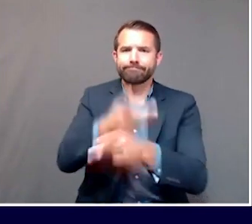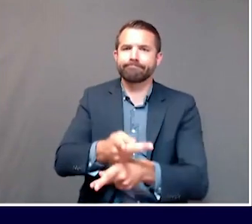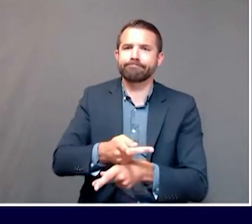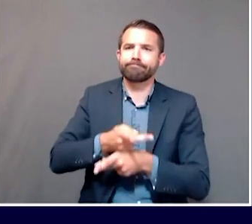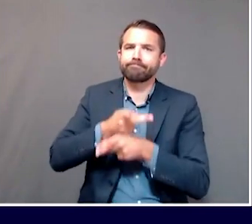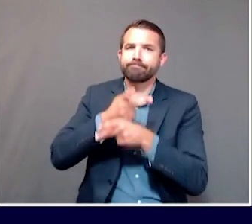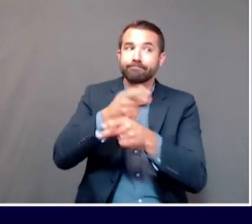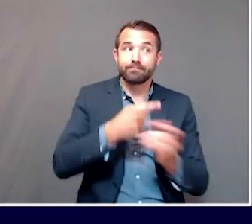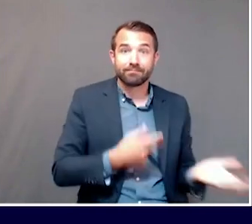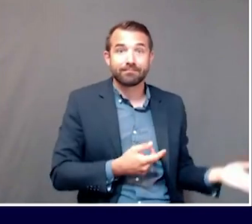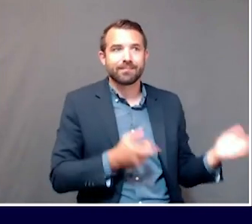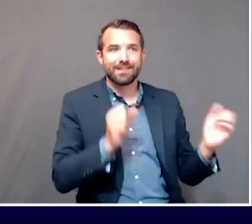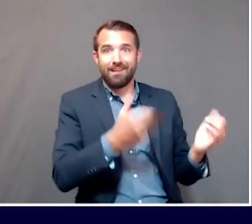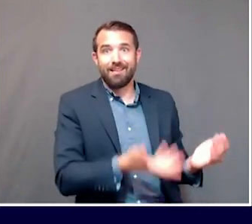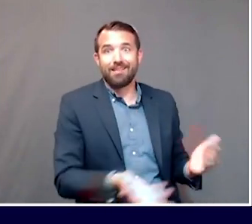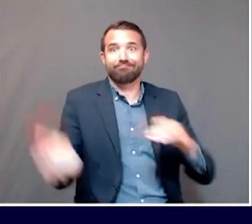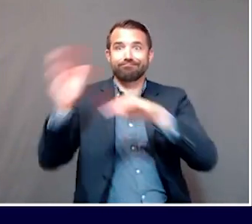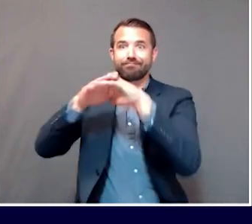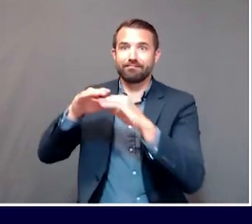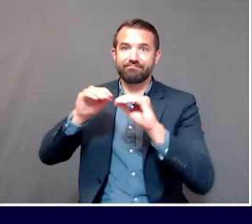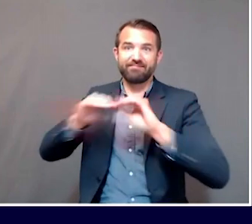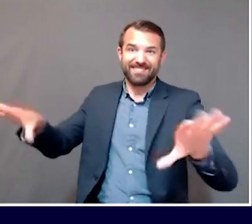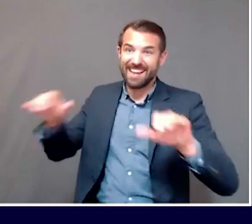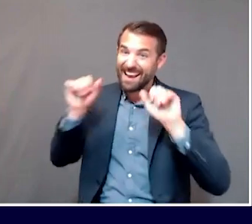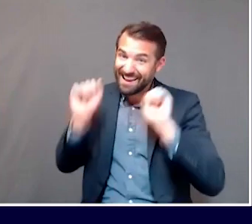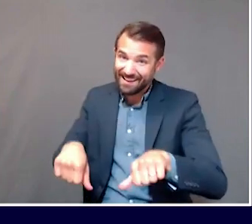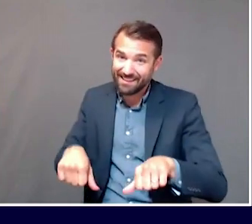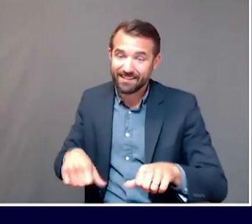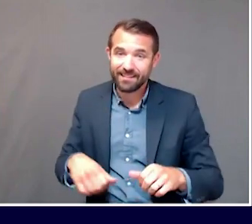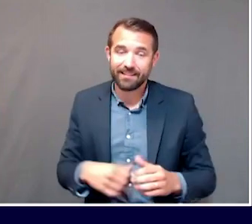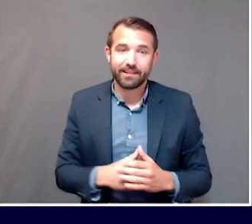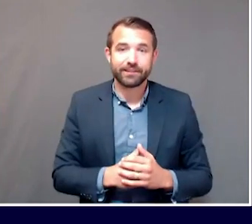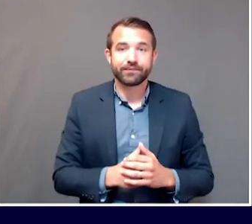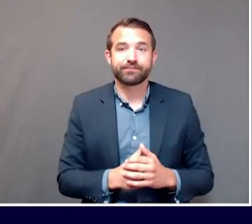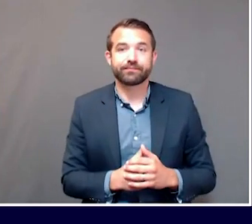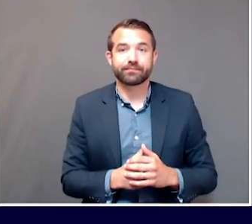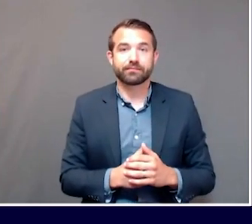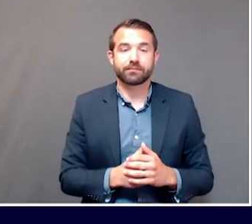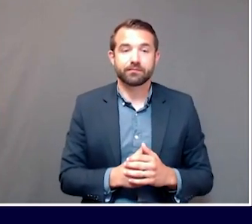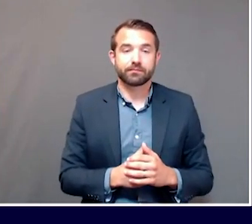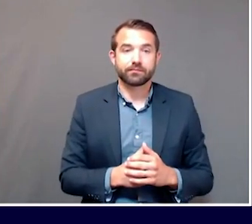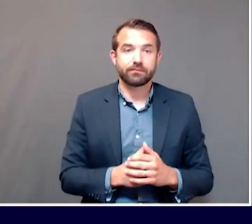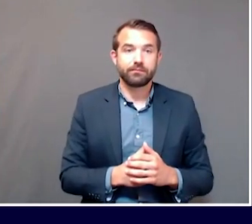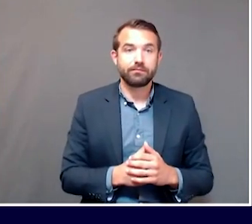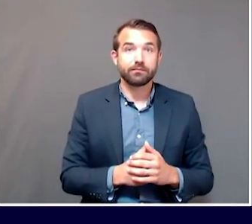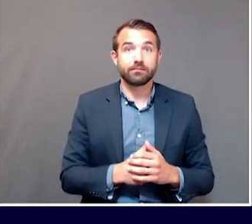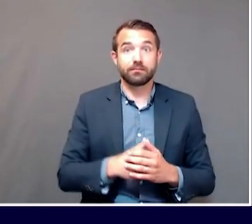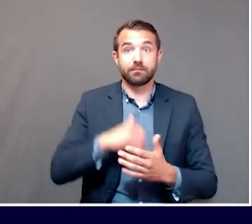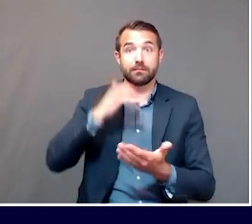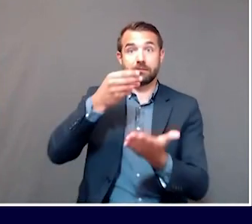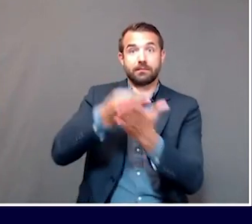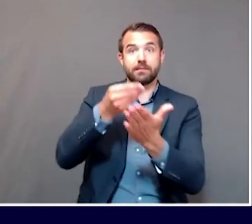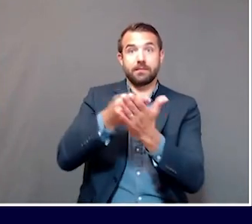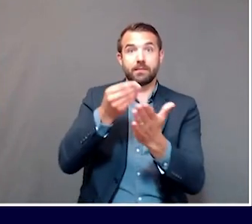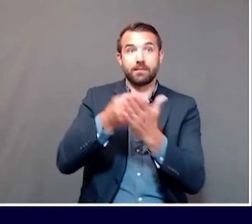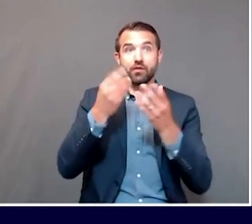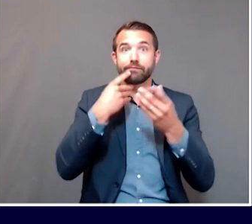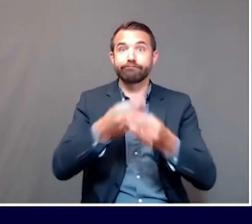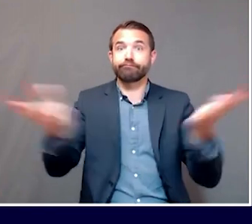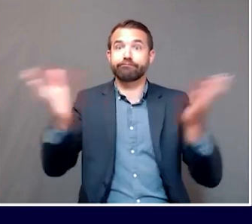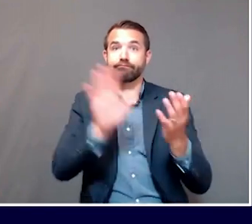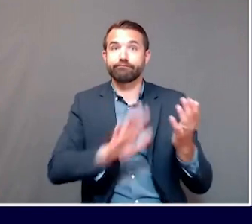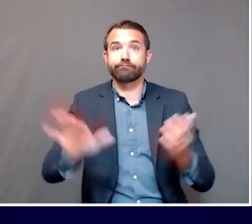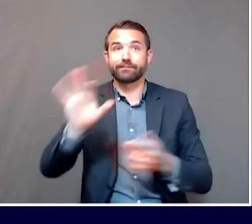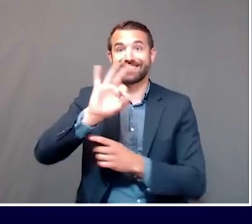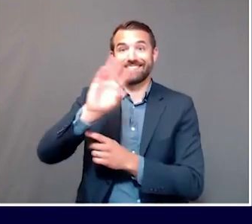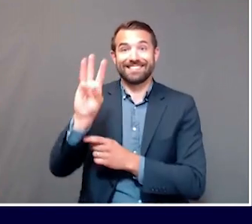we need to be ever more vigilant. These awards we're making to towns and cities across Maine are a deliberate attempt